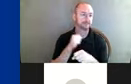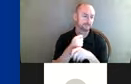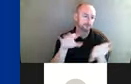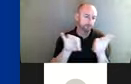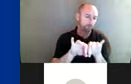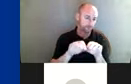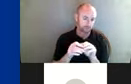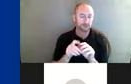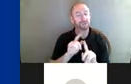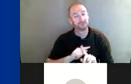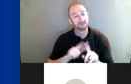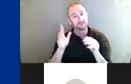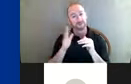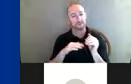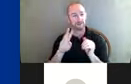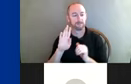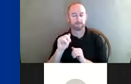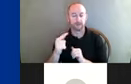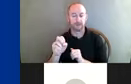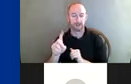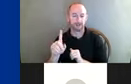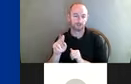significant. So it's a little bit different than the bag trees.